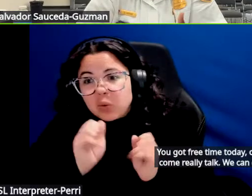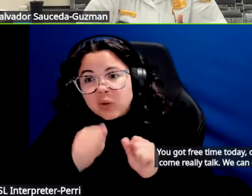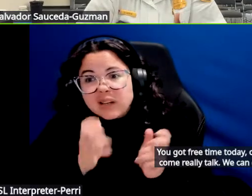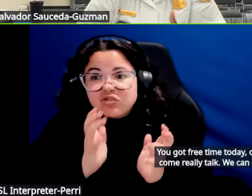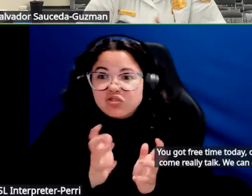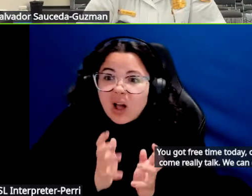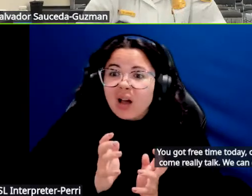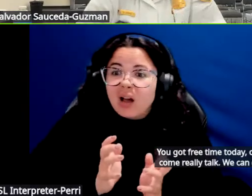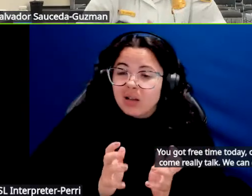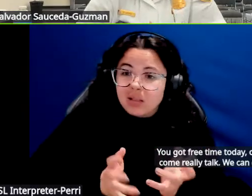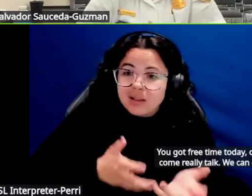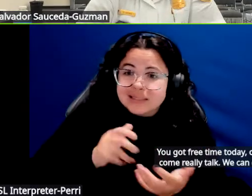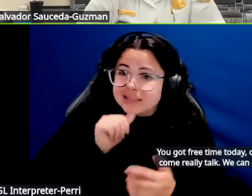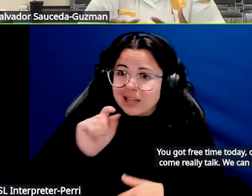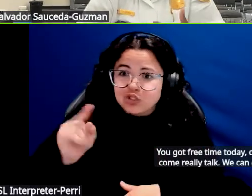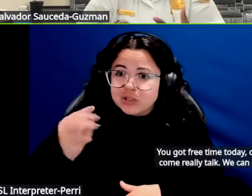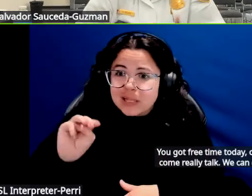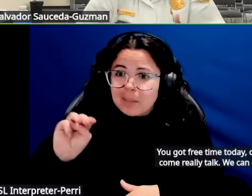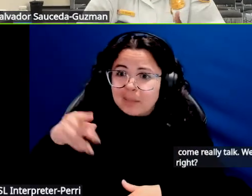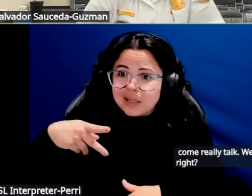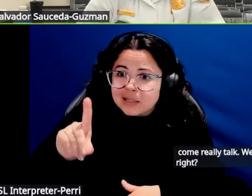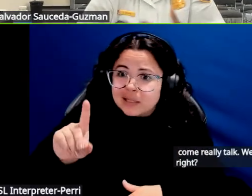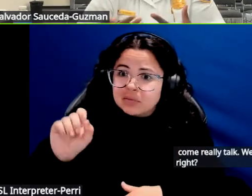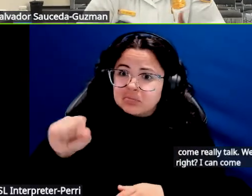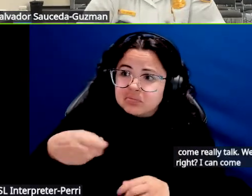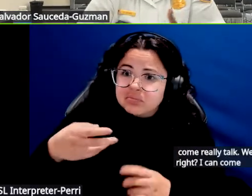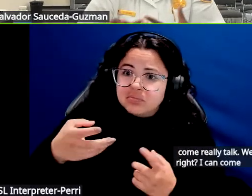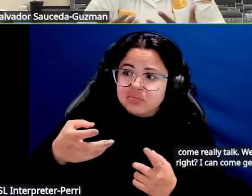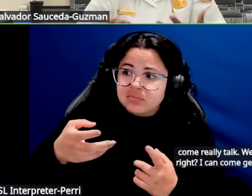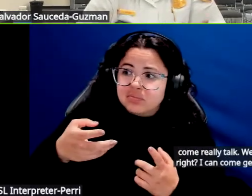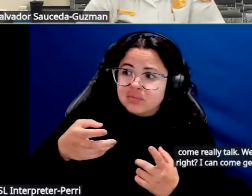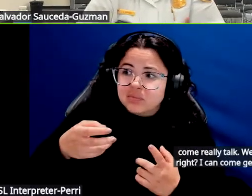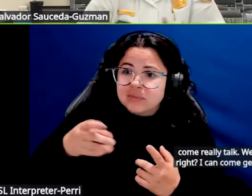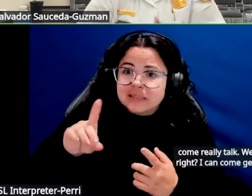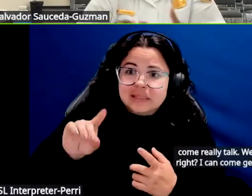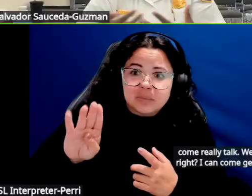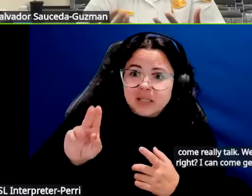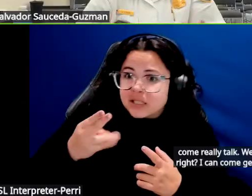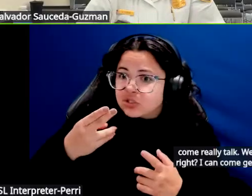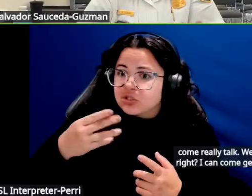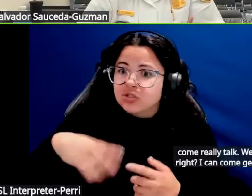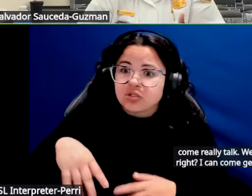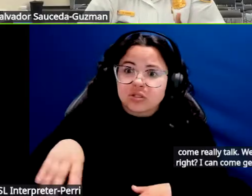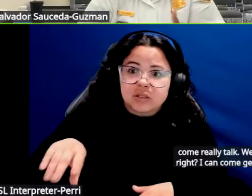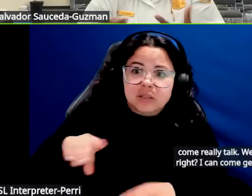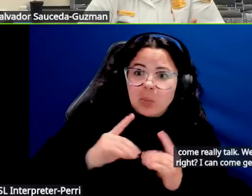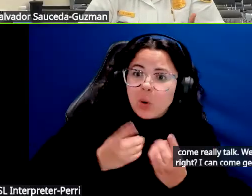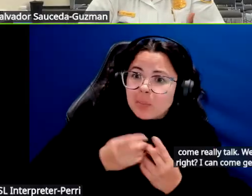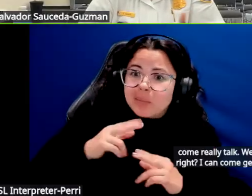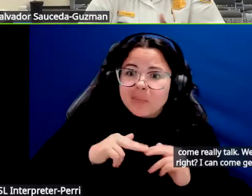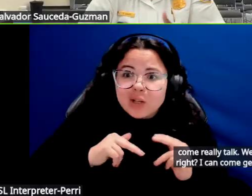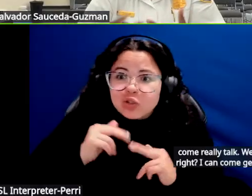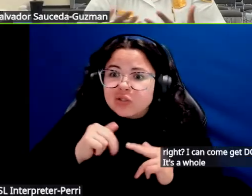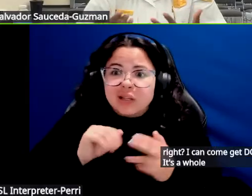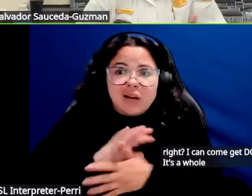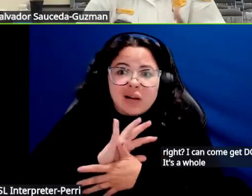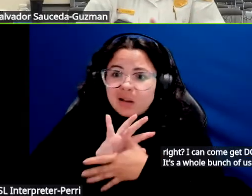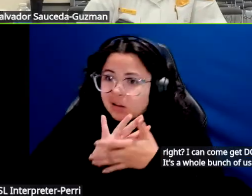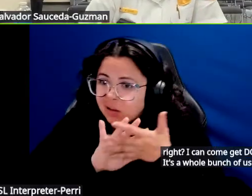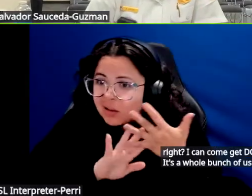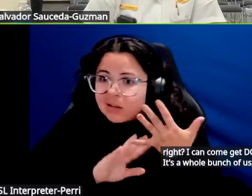it's not just NPD, right? I can come get DC Fence out. We can get DVH, Department of Buildings. It's a whole bunch of us,